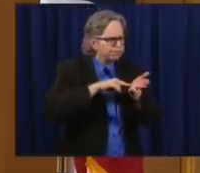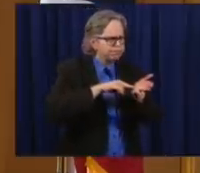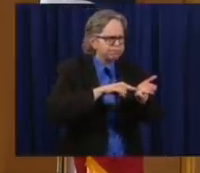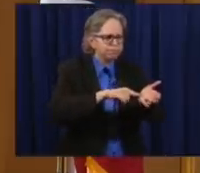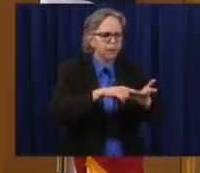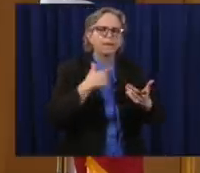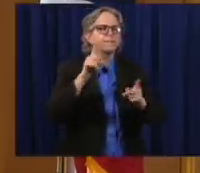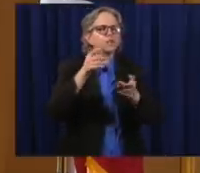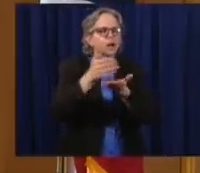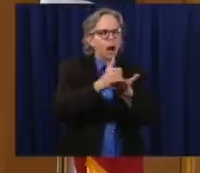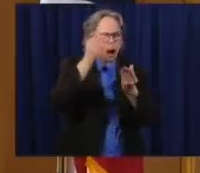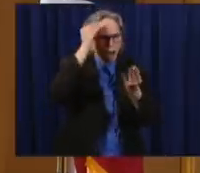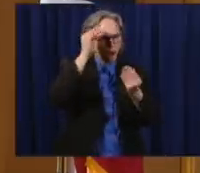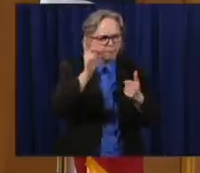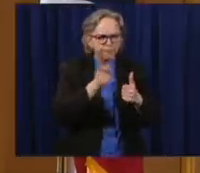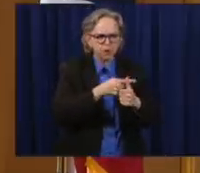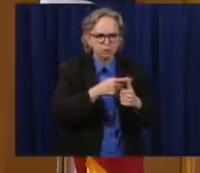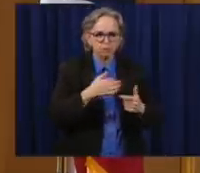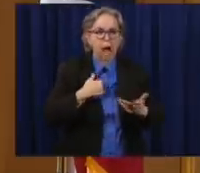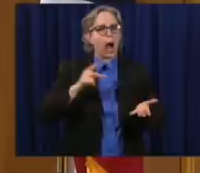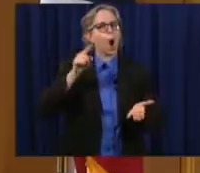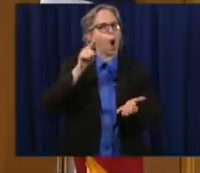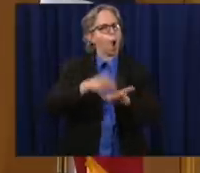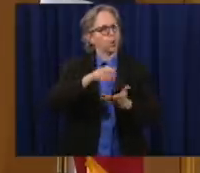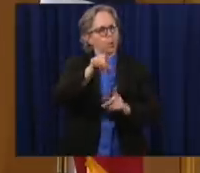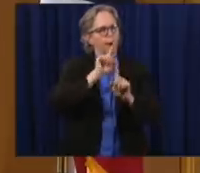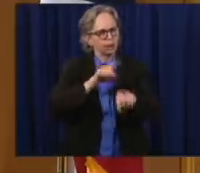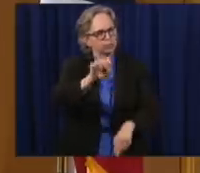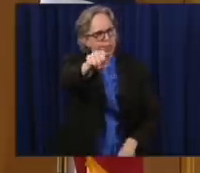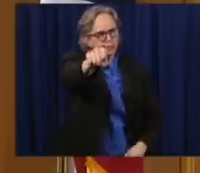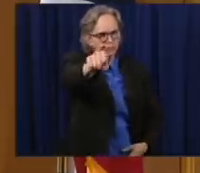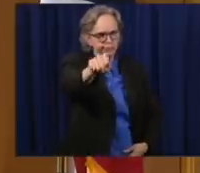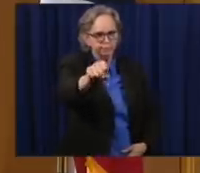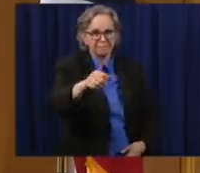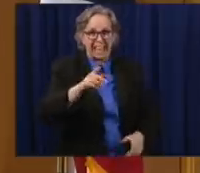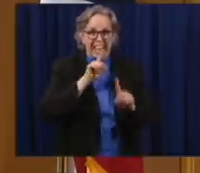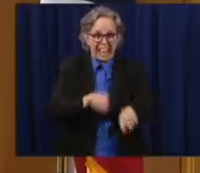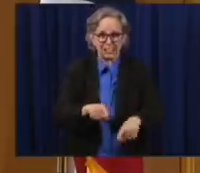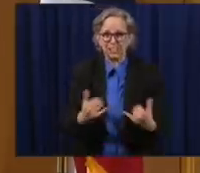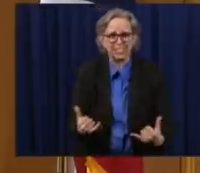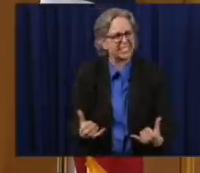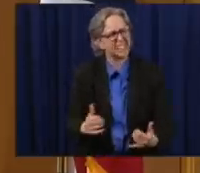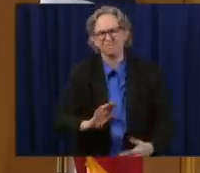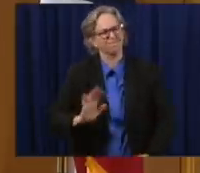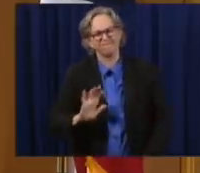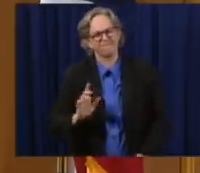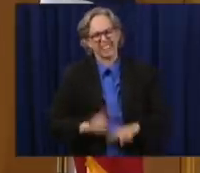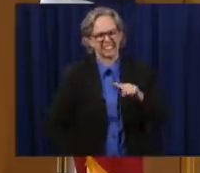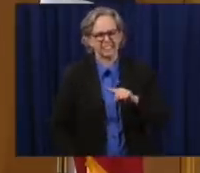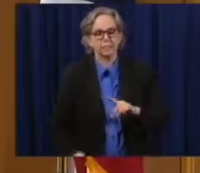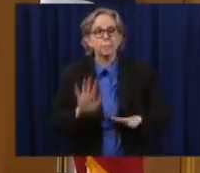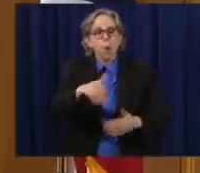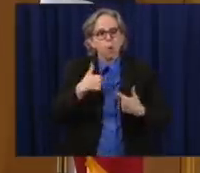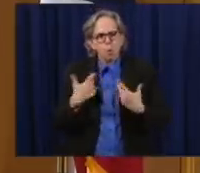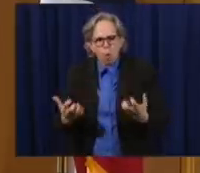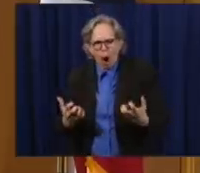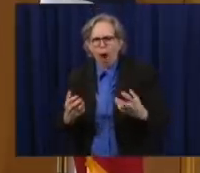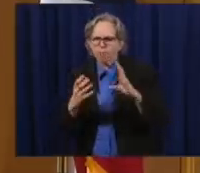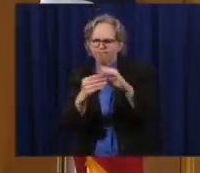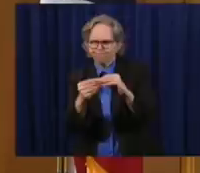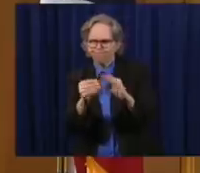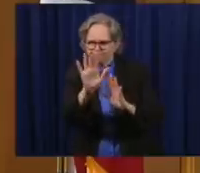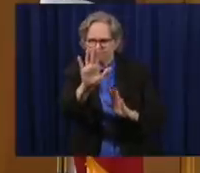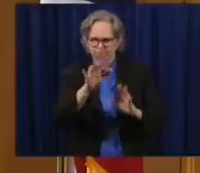answer. I'm not going to give you the answer you want today, but I want to say a couple things. I'm a